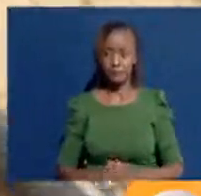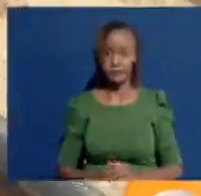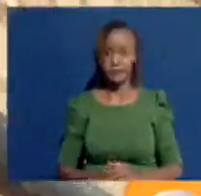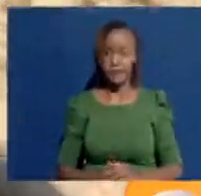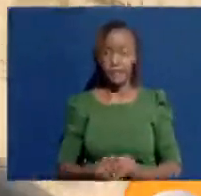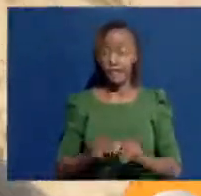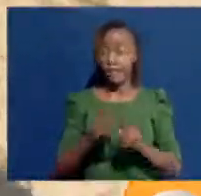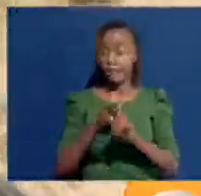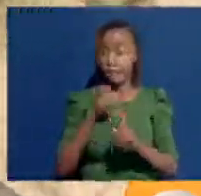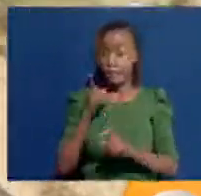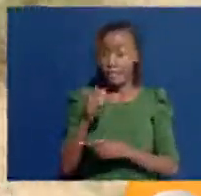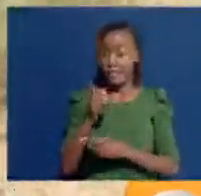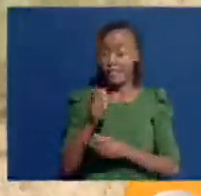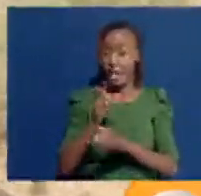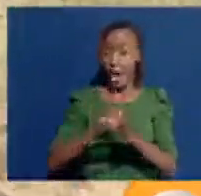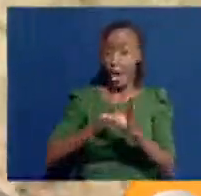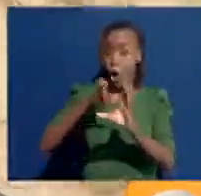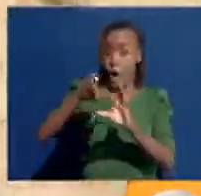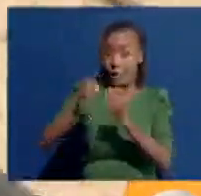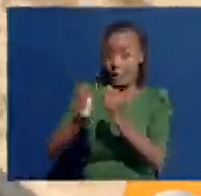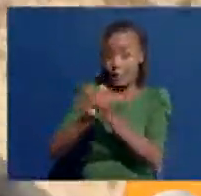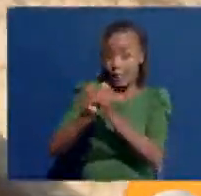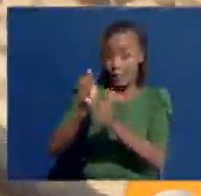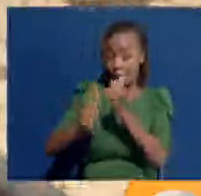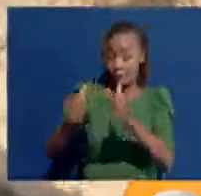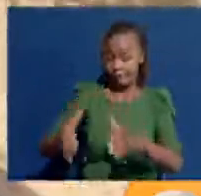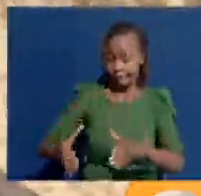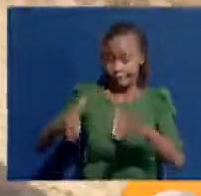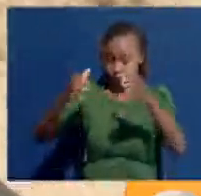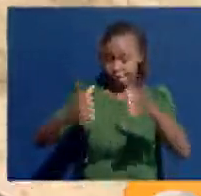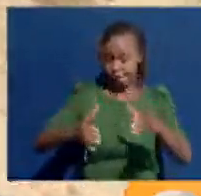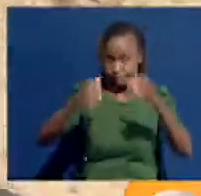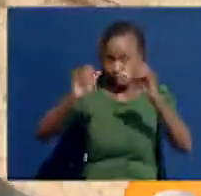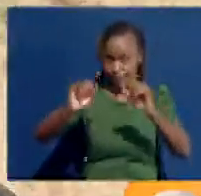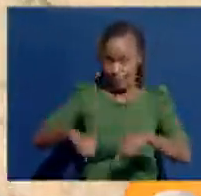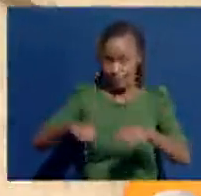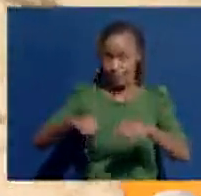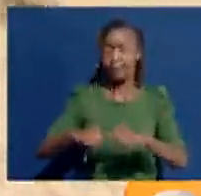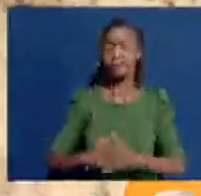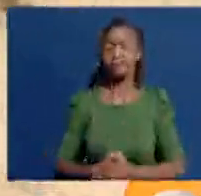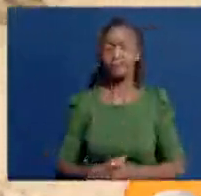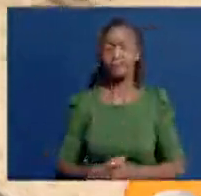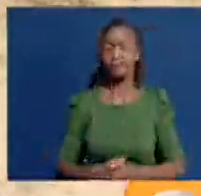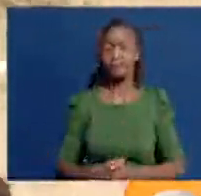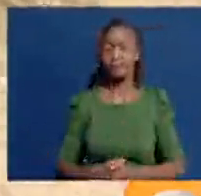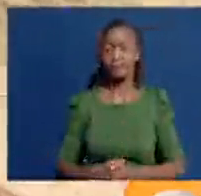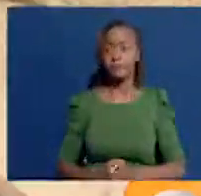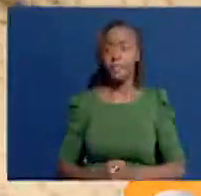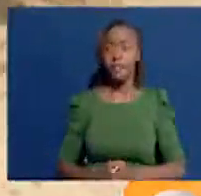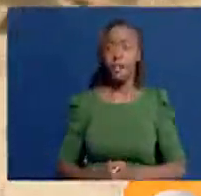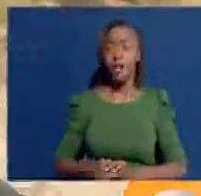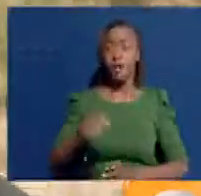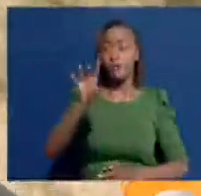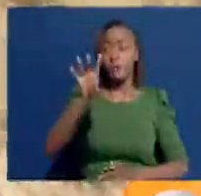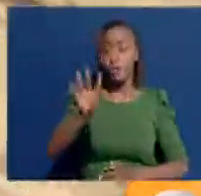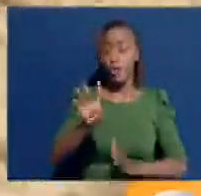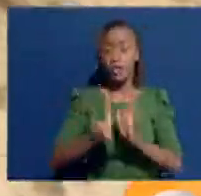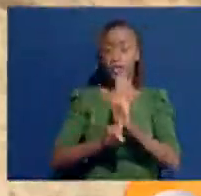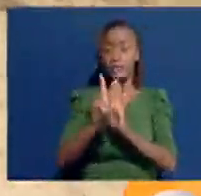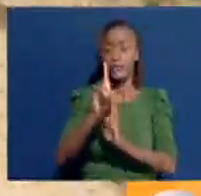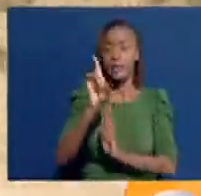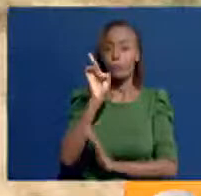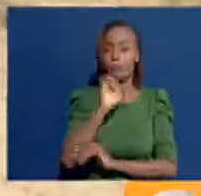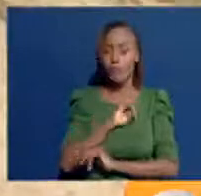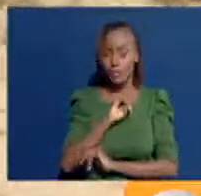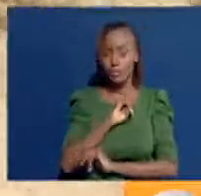Out of the 10 oil wells with commercial viability of crude oil extraction, four have been developed,